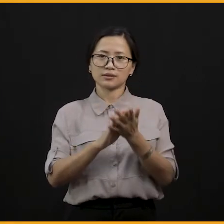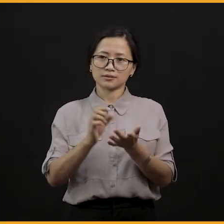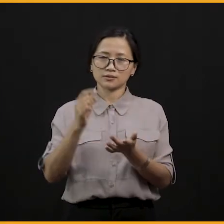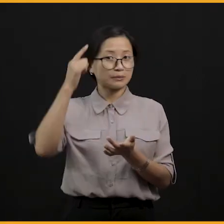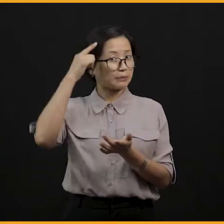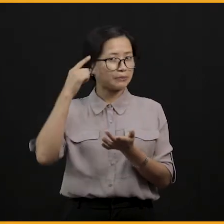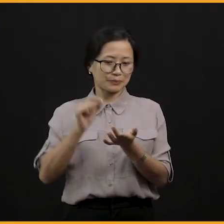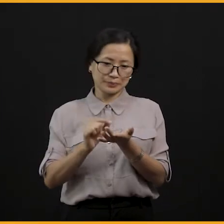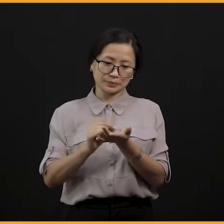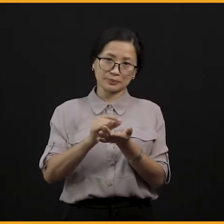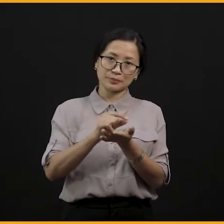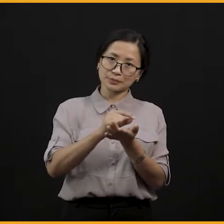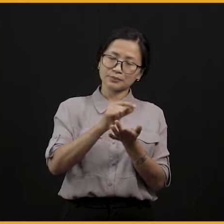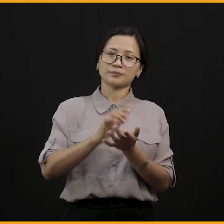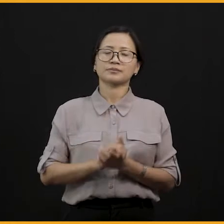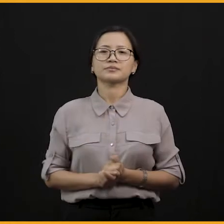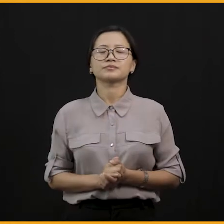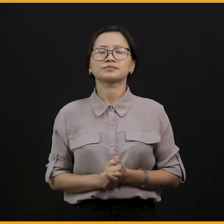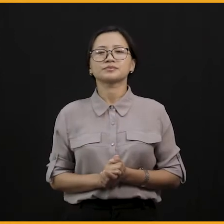in Nagamis we say chimti, right?